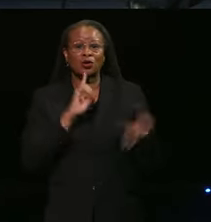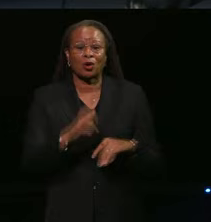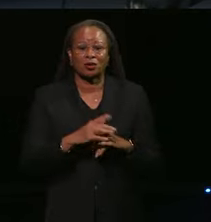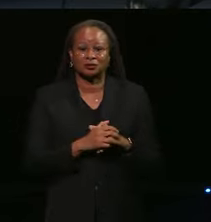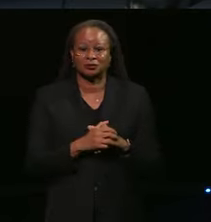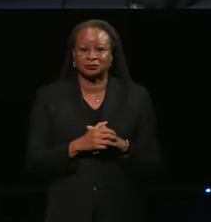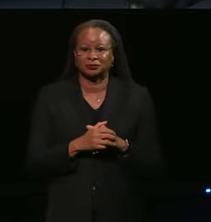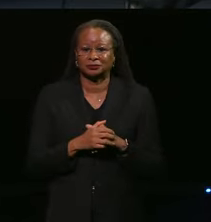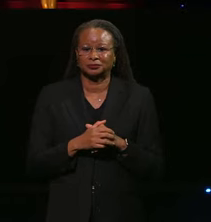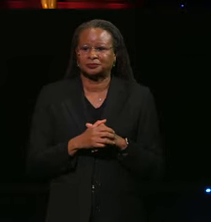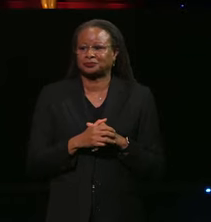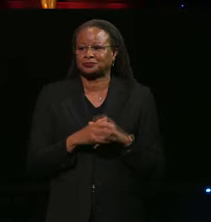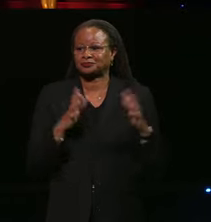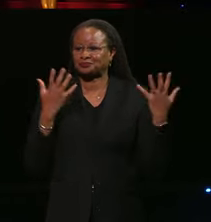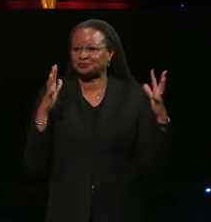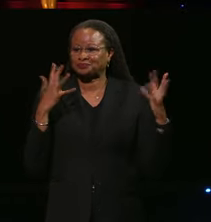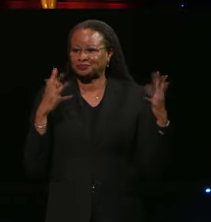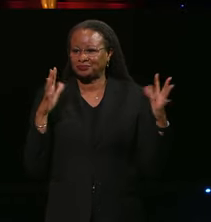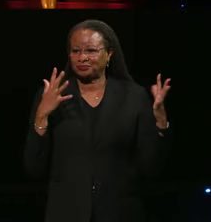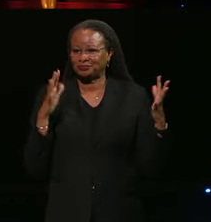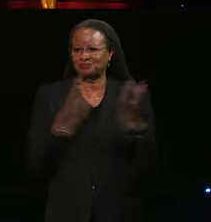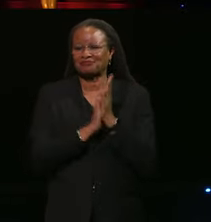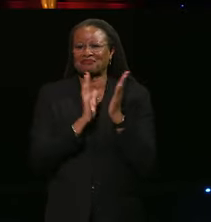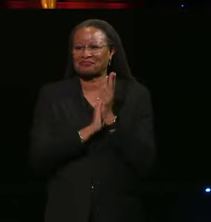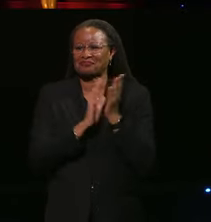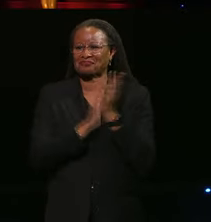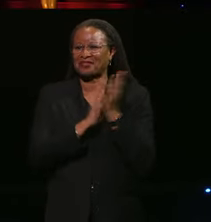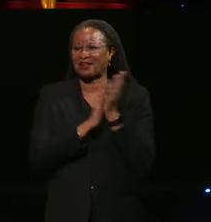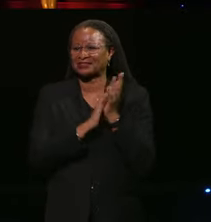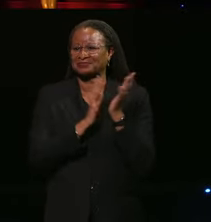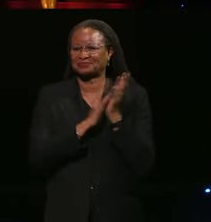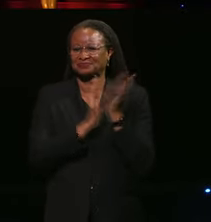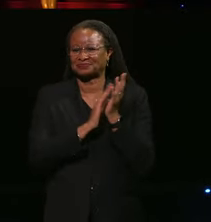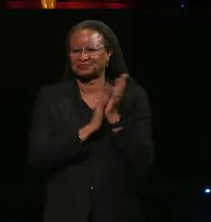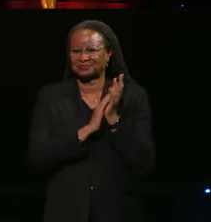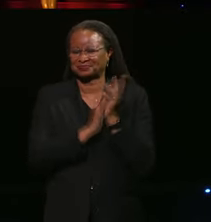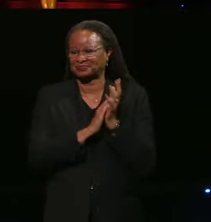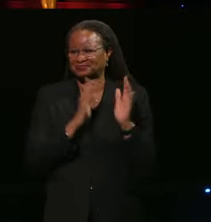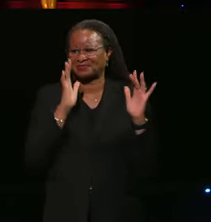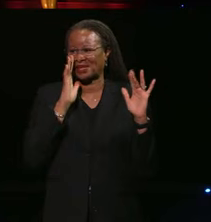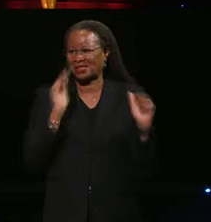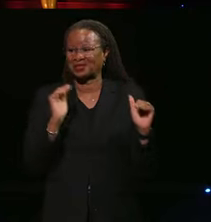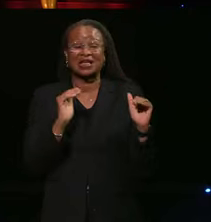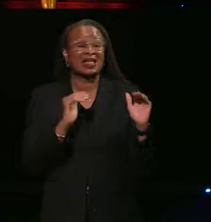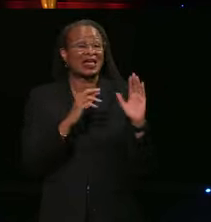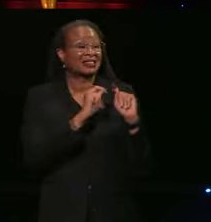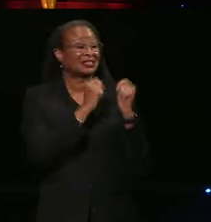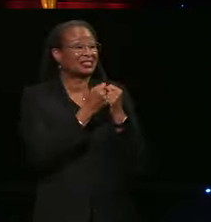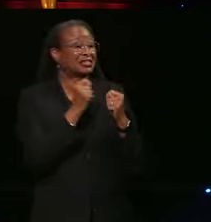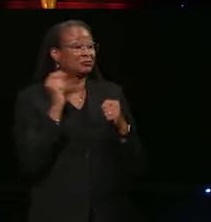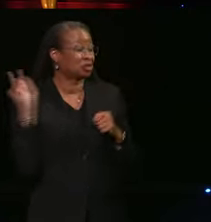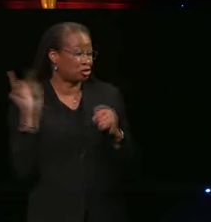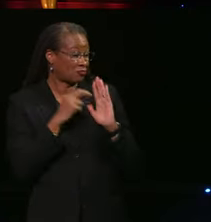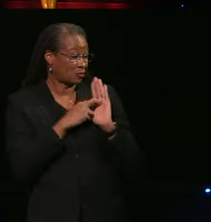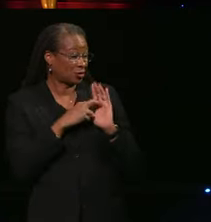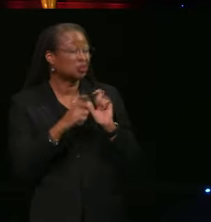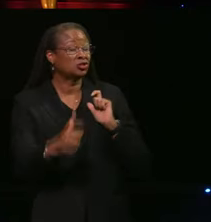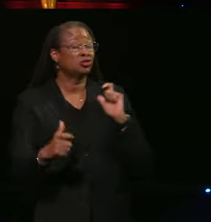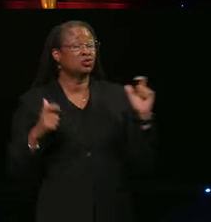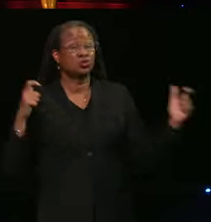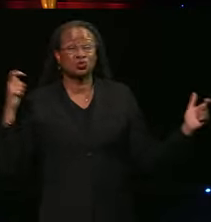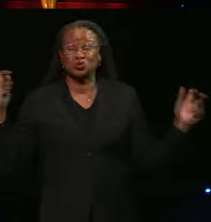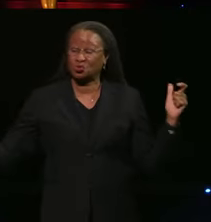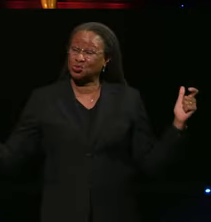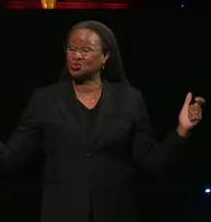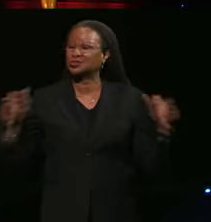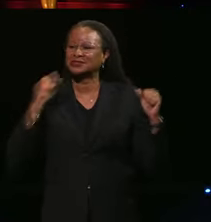hope so. Yeah, thank you. The team that she's representing is massive.